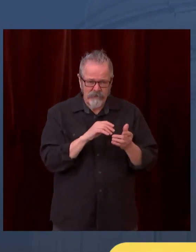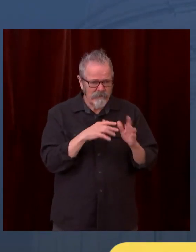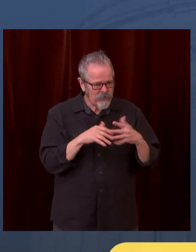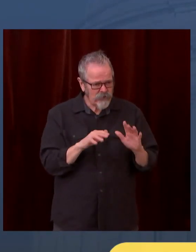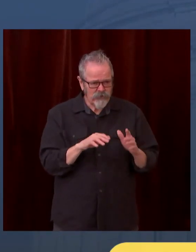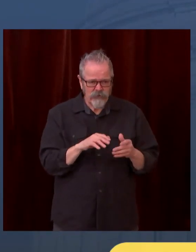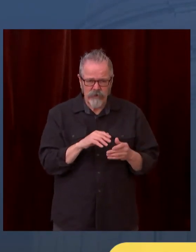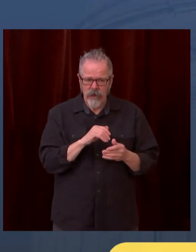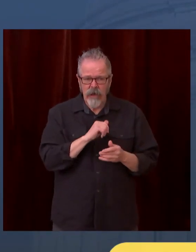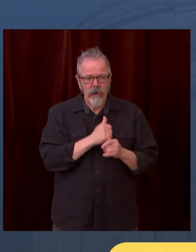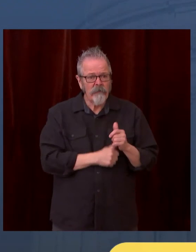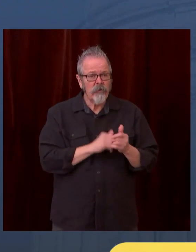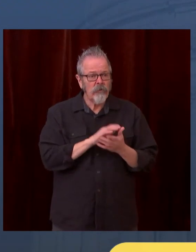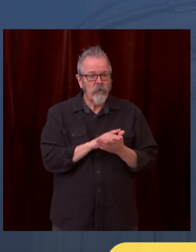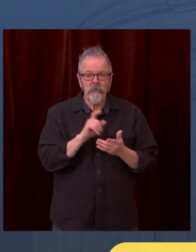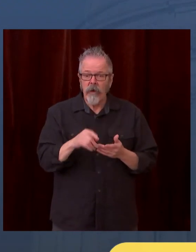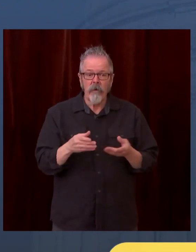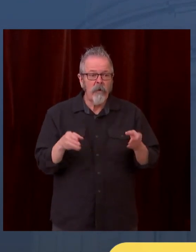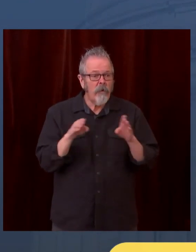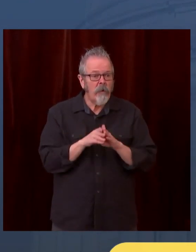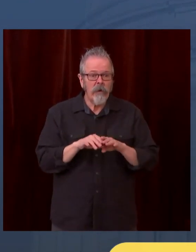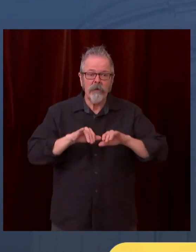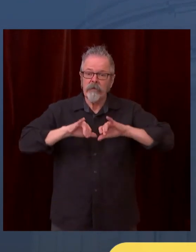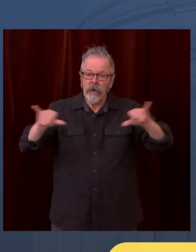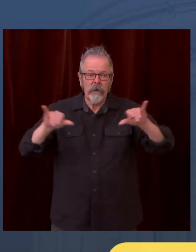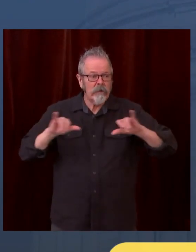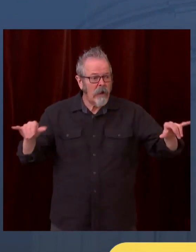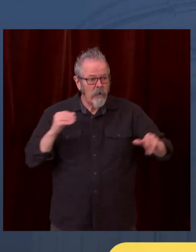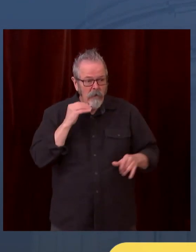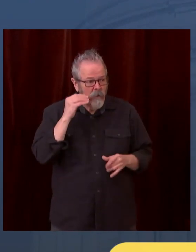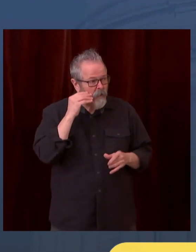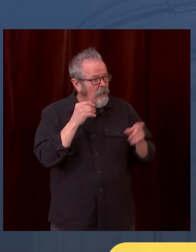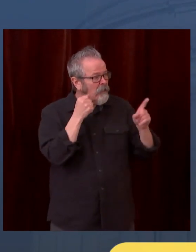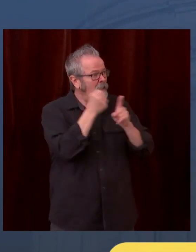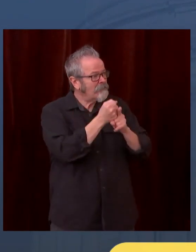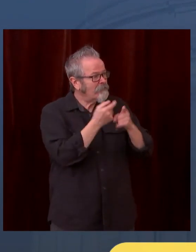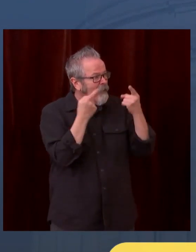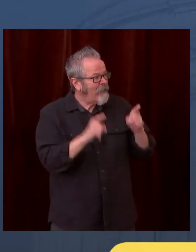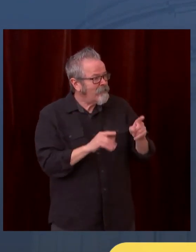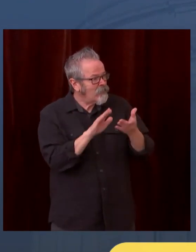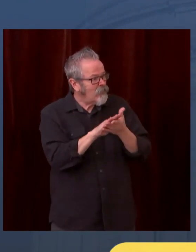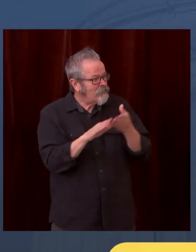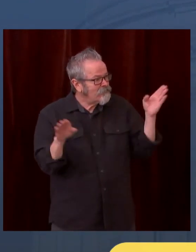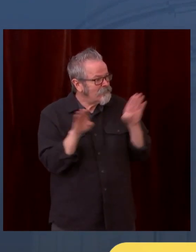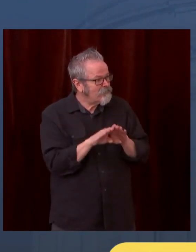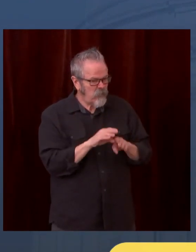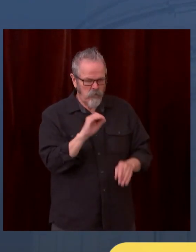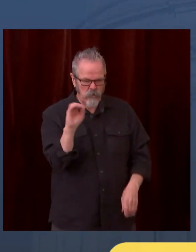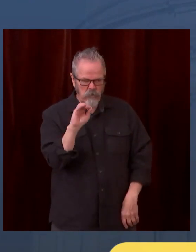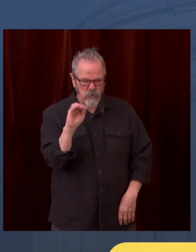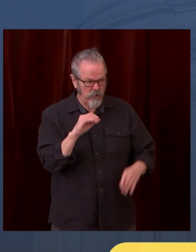They've been extremely successful. One thing I will share with you is there is intense interest in this issue.